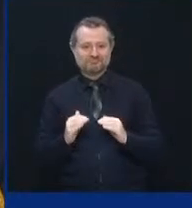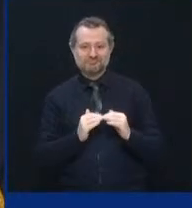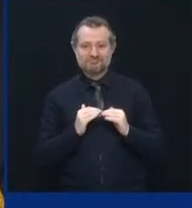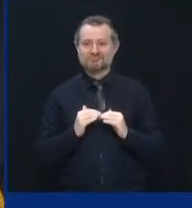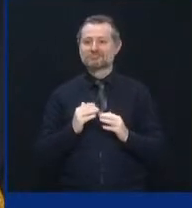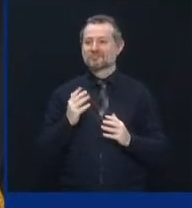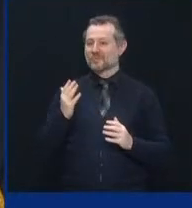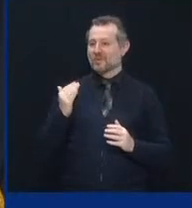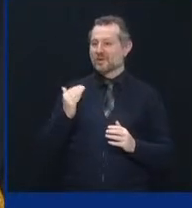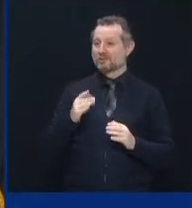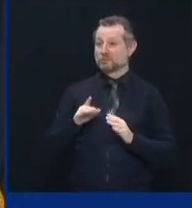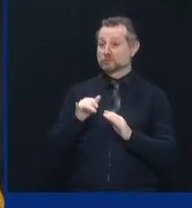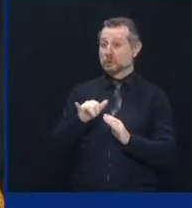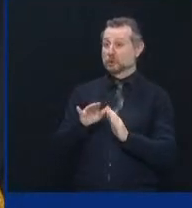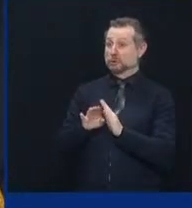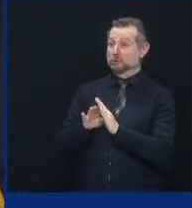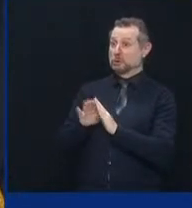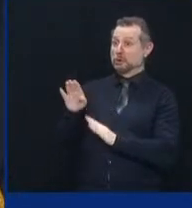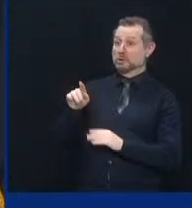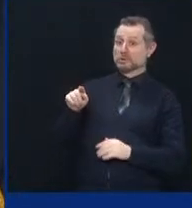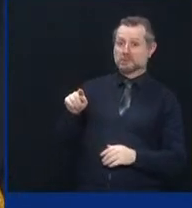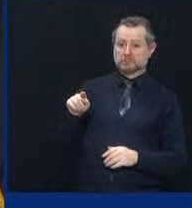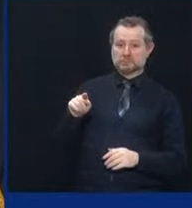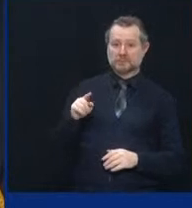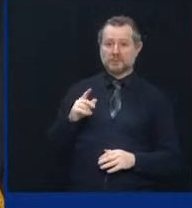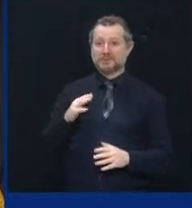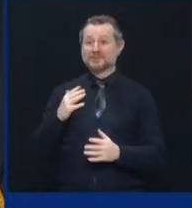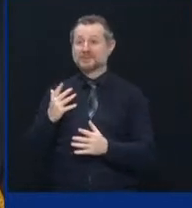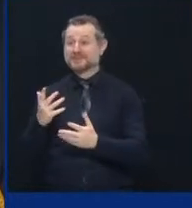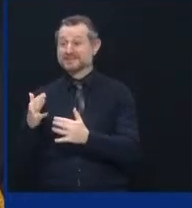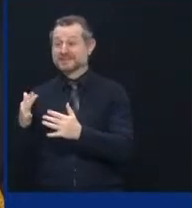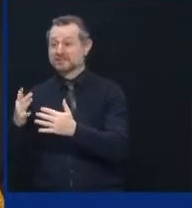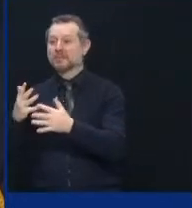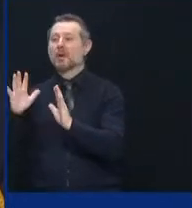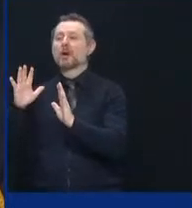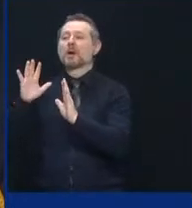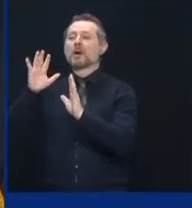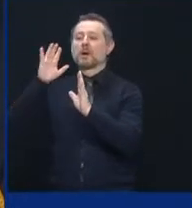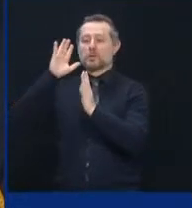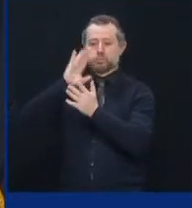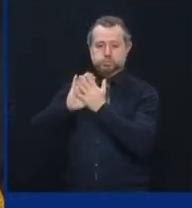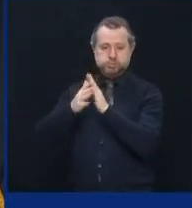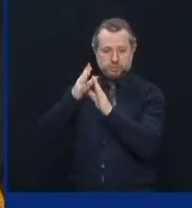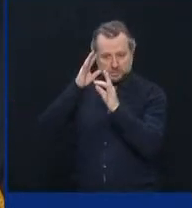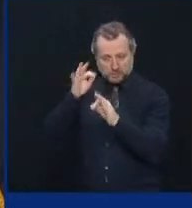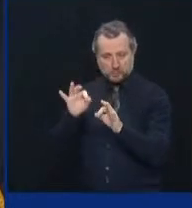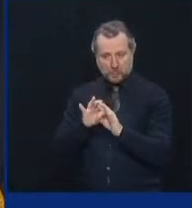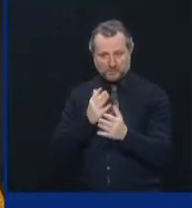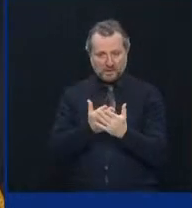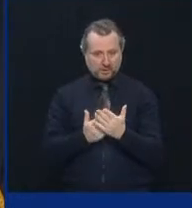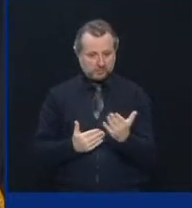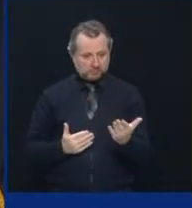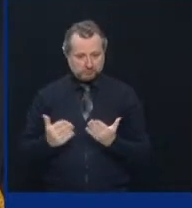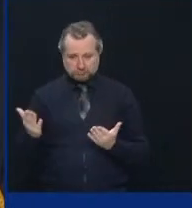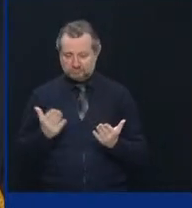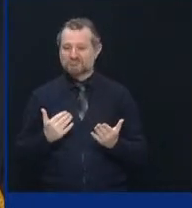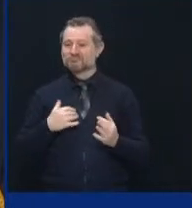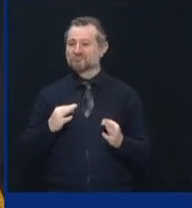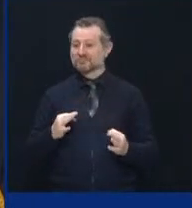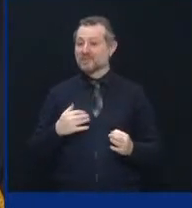Surge comes, surge is over. You make a decision on the facts today. Well, the facts may